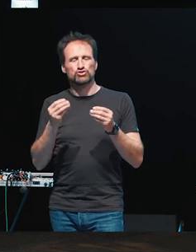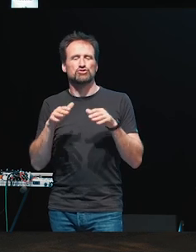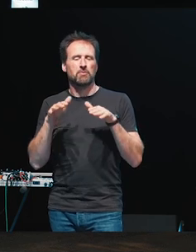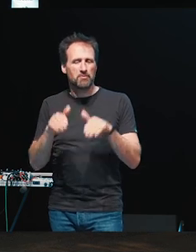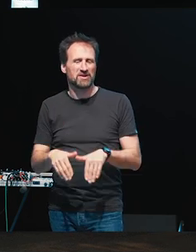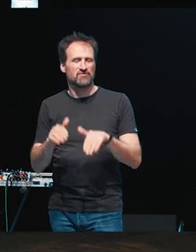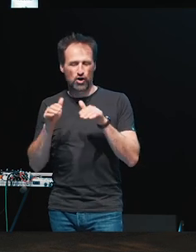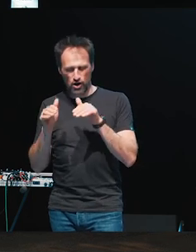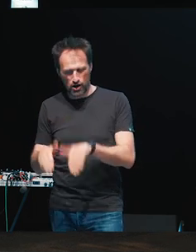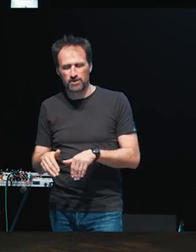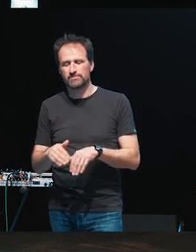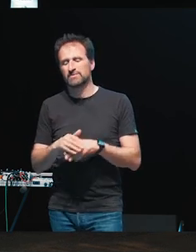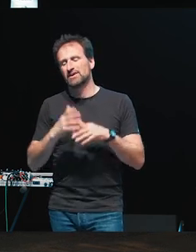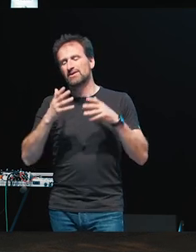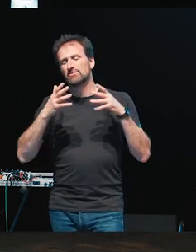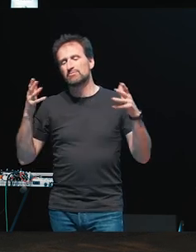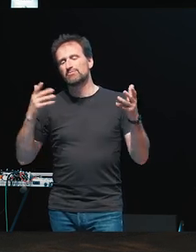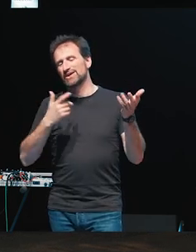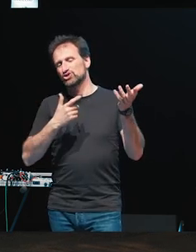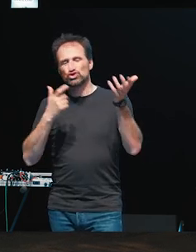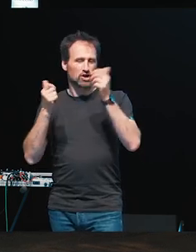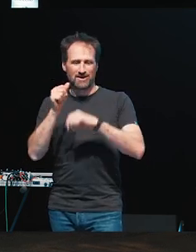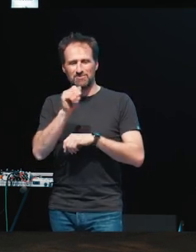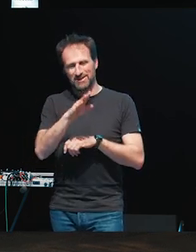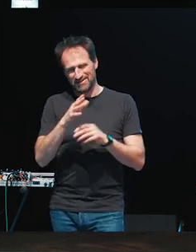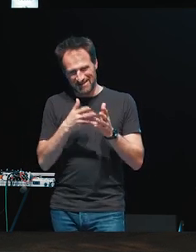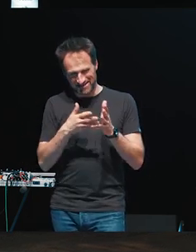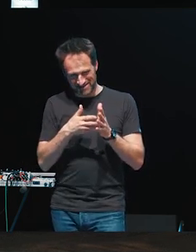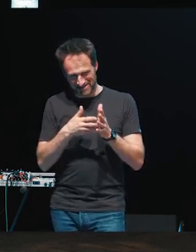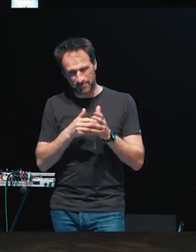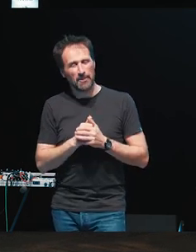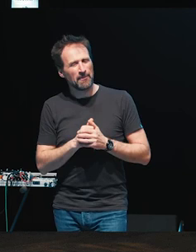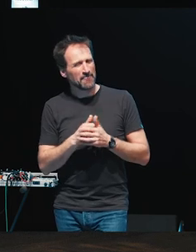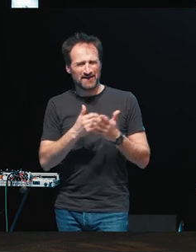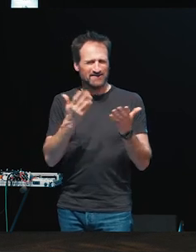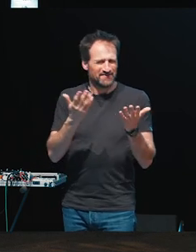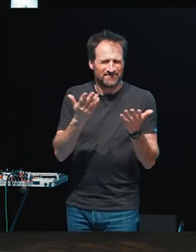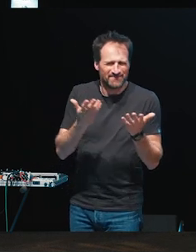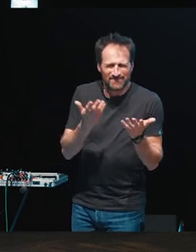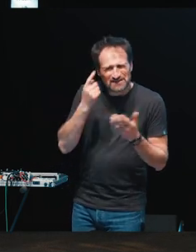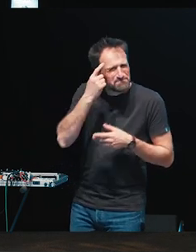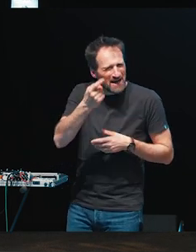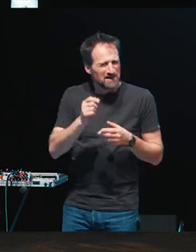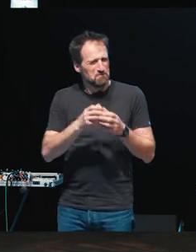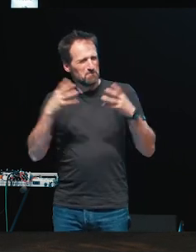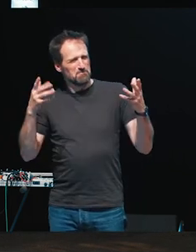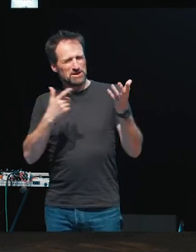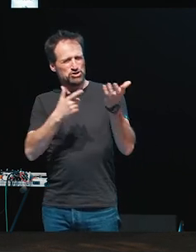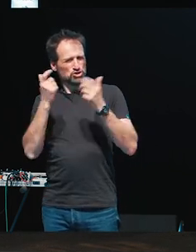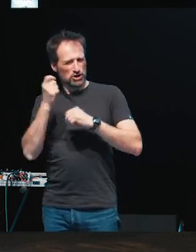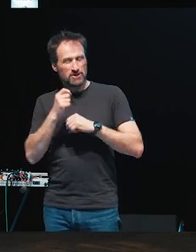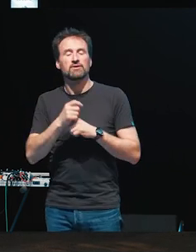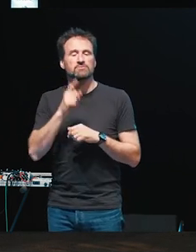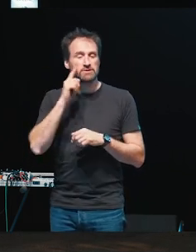common. I mean, yeah, the title says common, but yeah. So what it means is that you change the entire